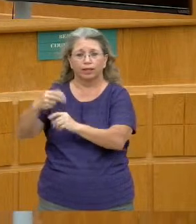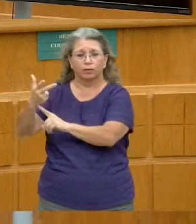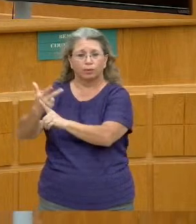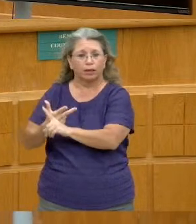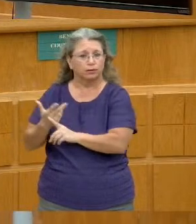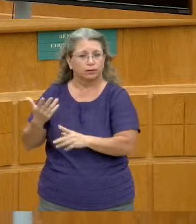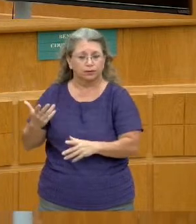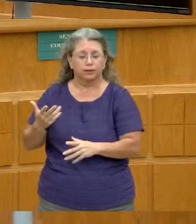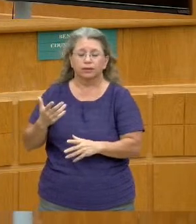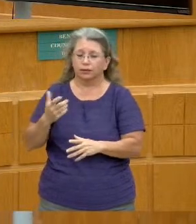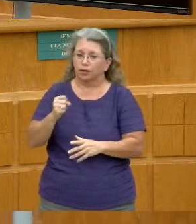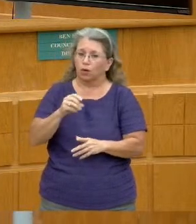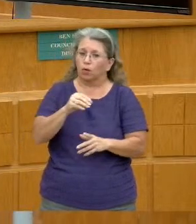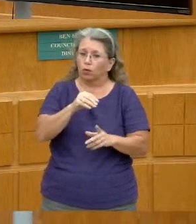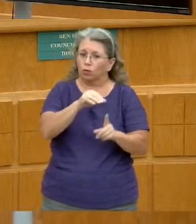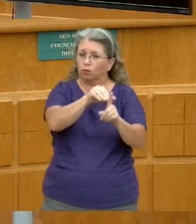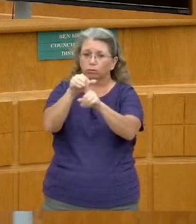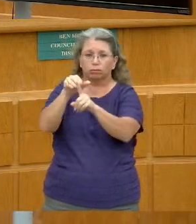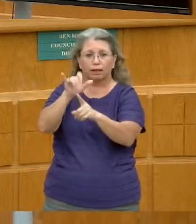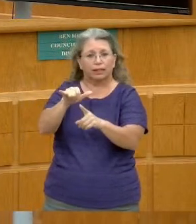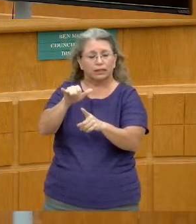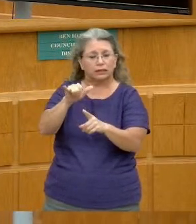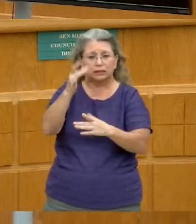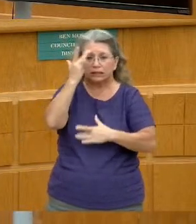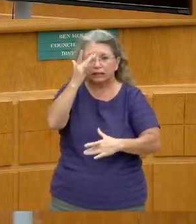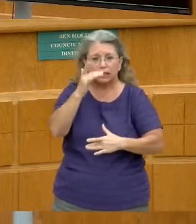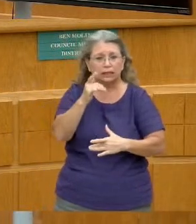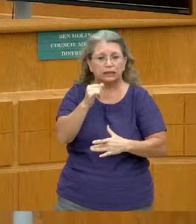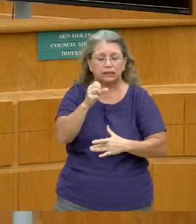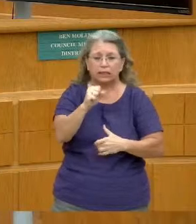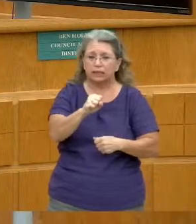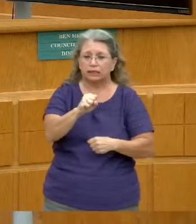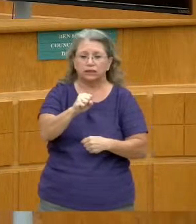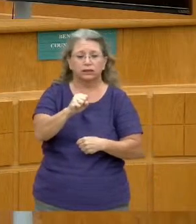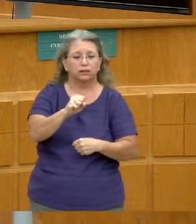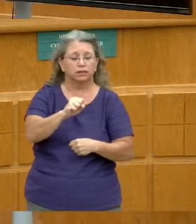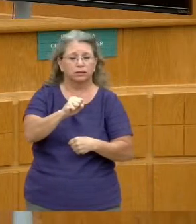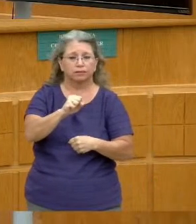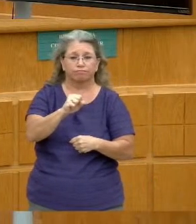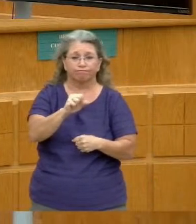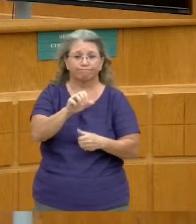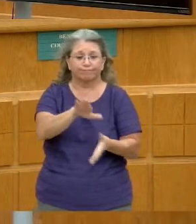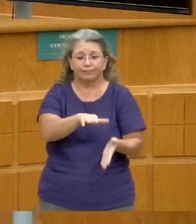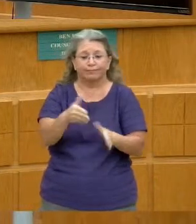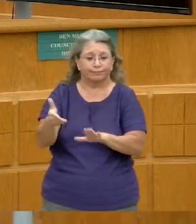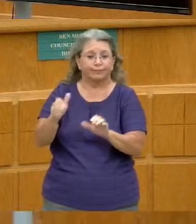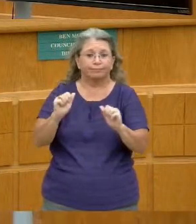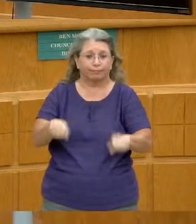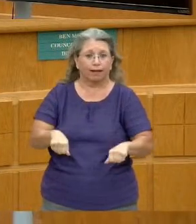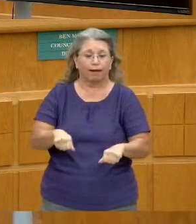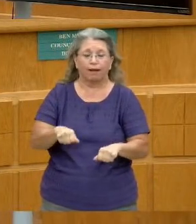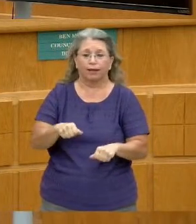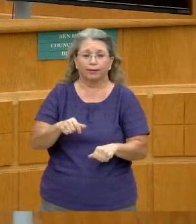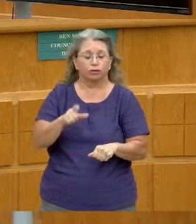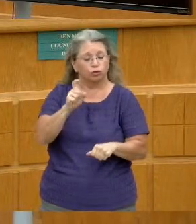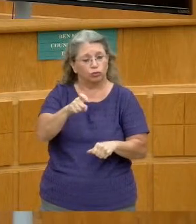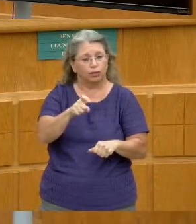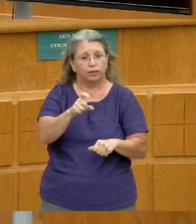reminds us that this disease or this virus is deadly, and we need to do all we can do to not get it.